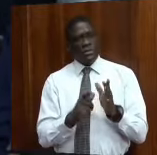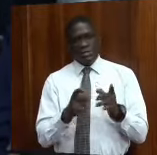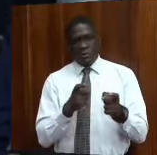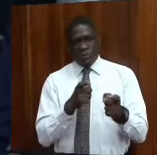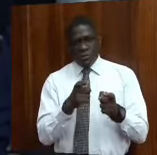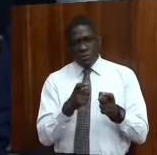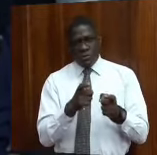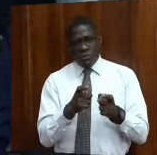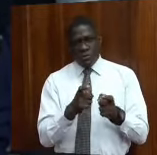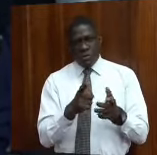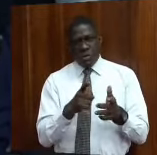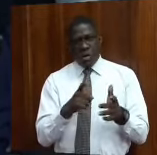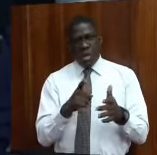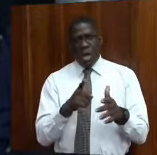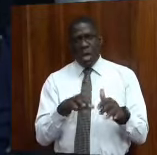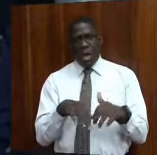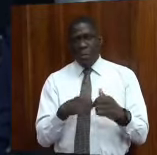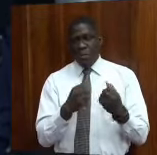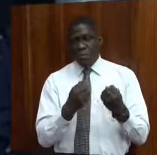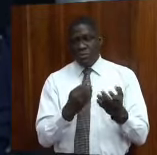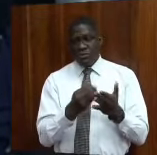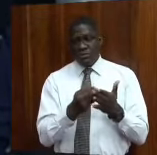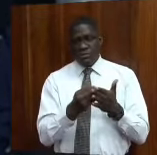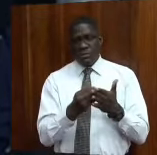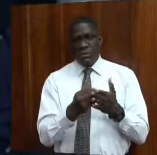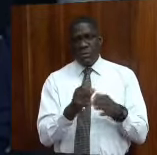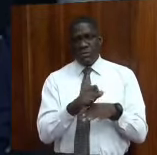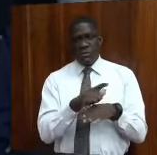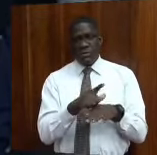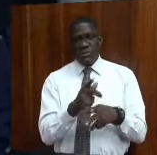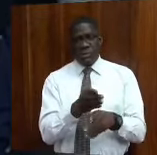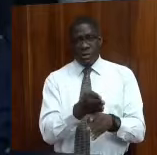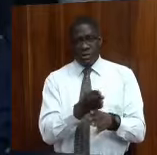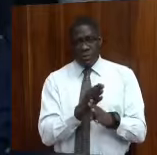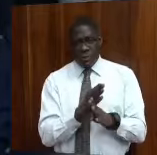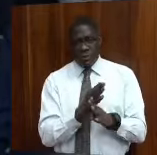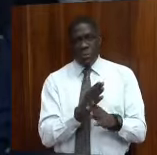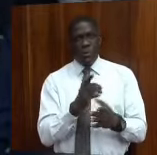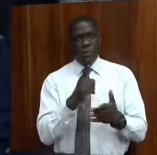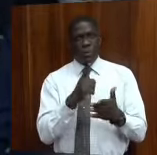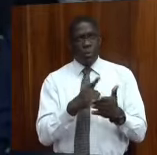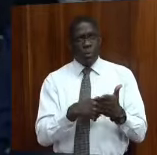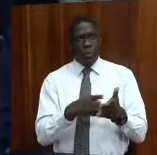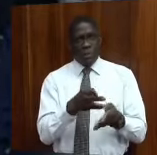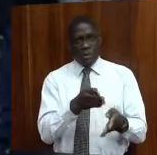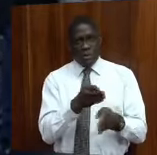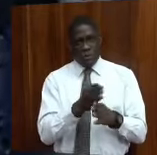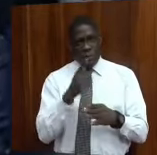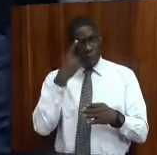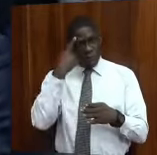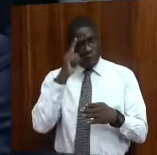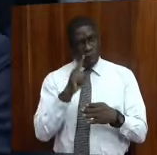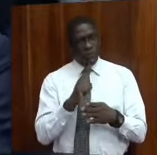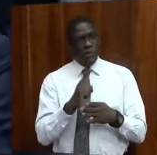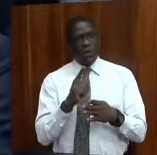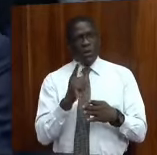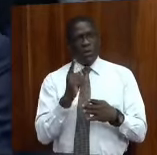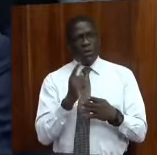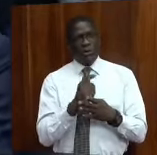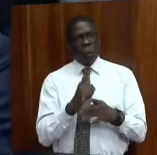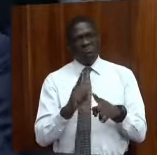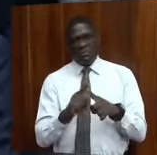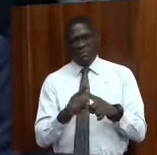high level of transparency and accountability. It also reduces ambiguities and inconsistencies that may